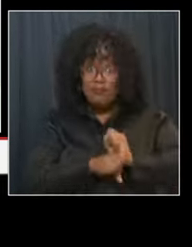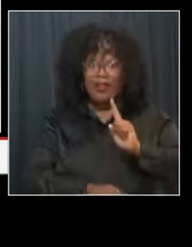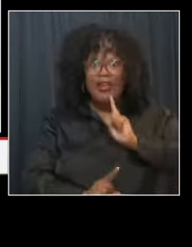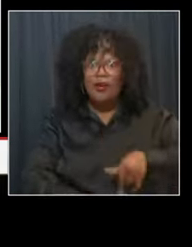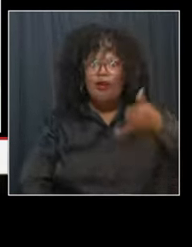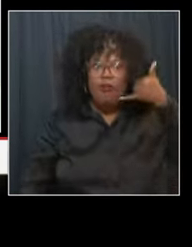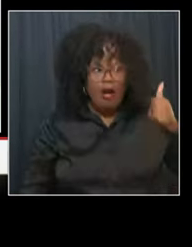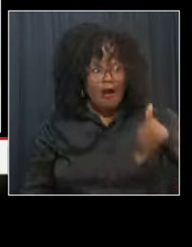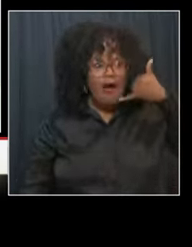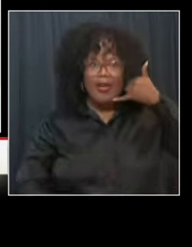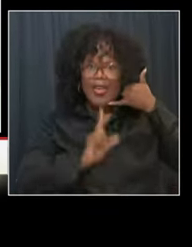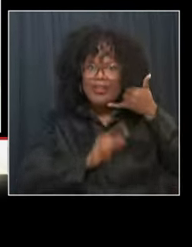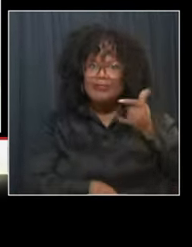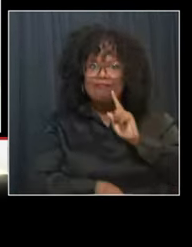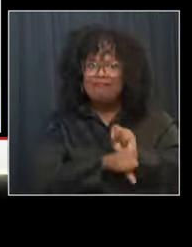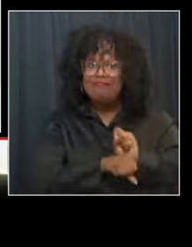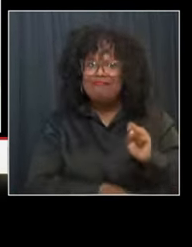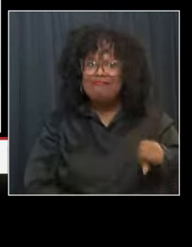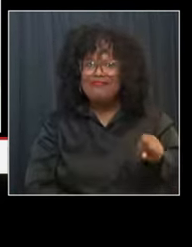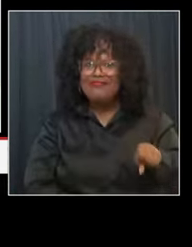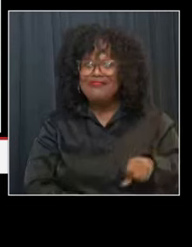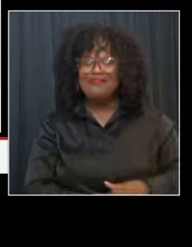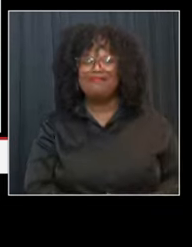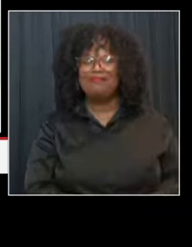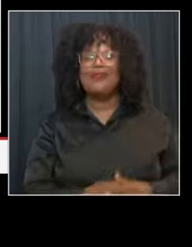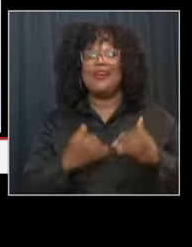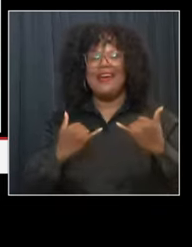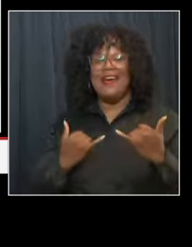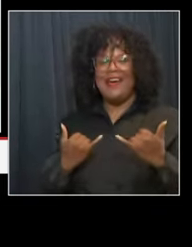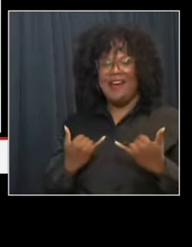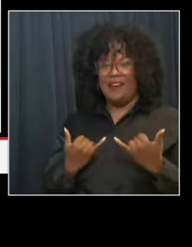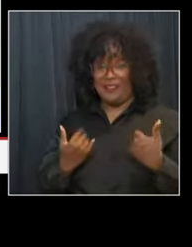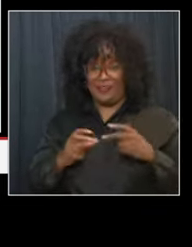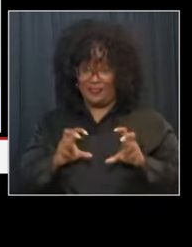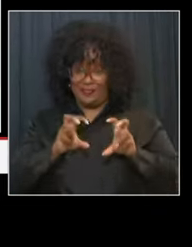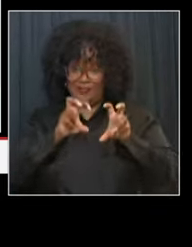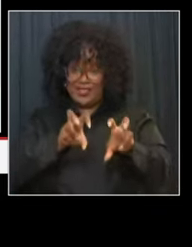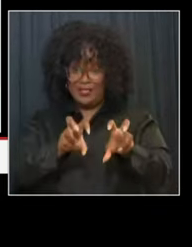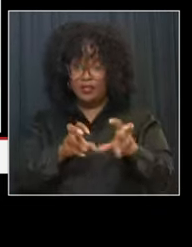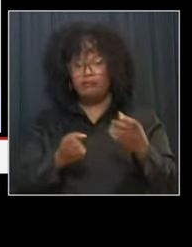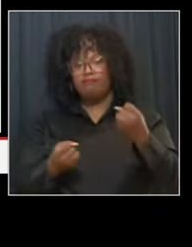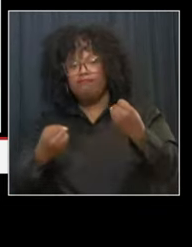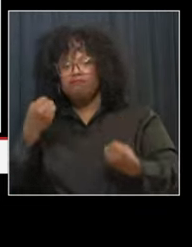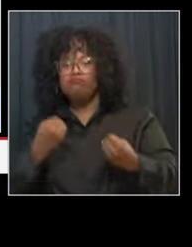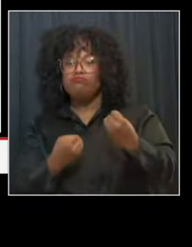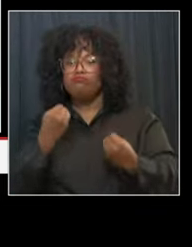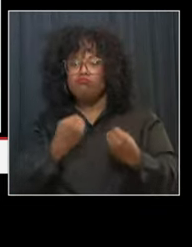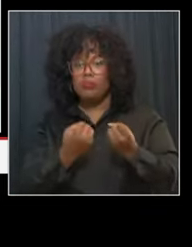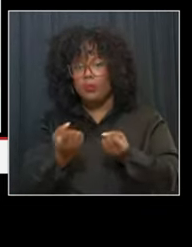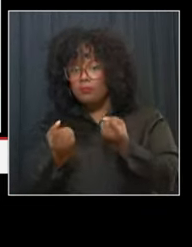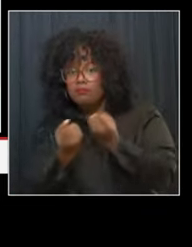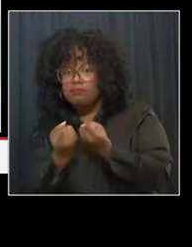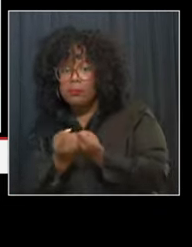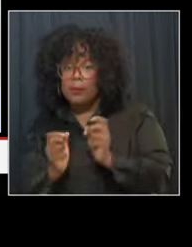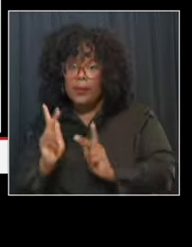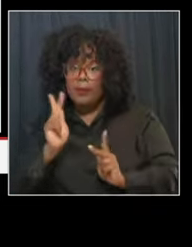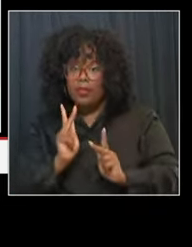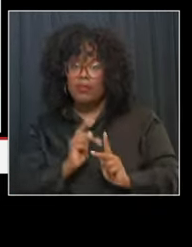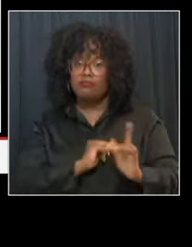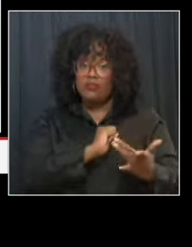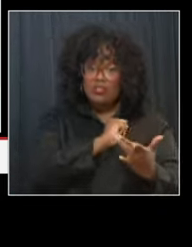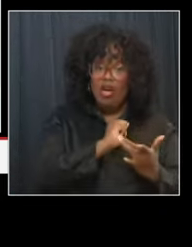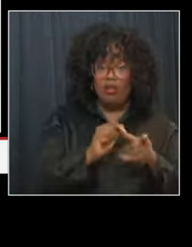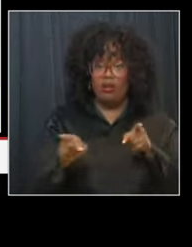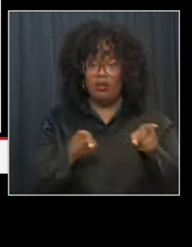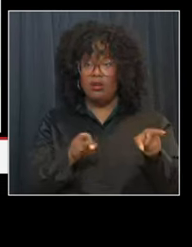of different investments here, certainly our fleet. Like, we are people, we are equipment, we are technology in public safety and justice. So